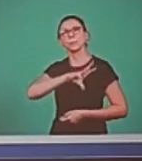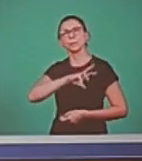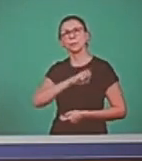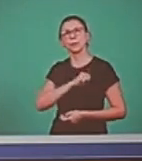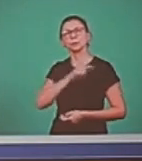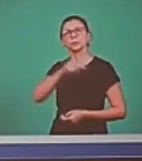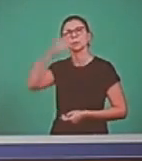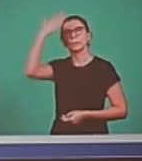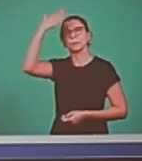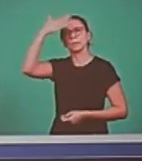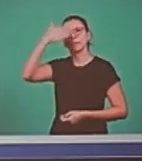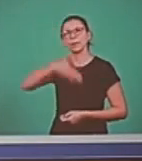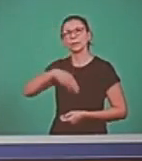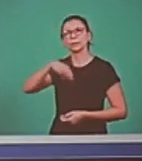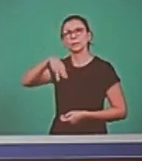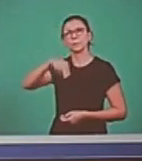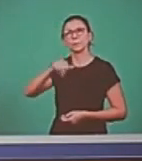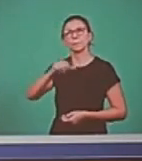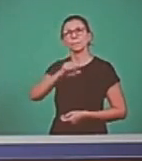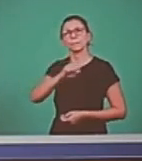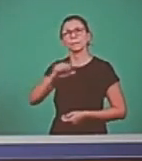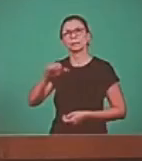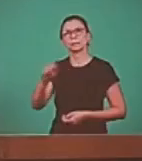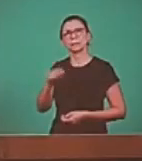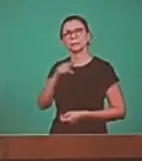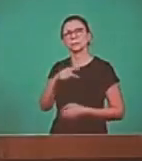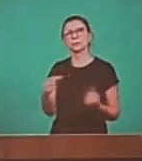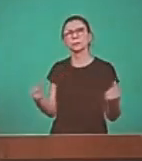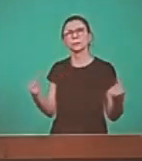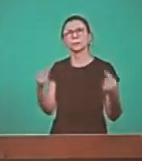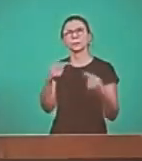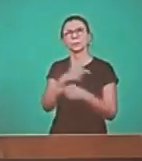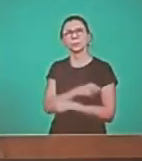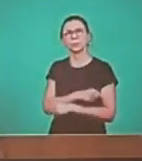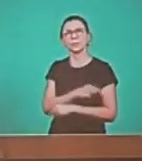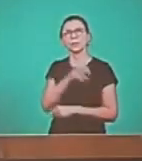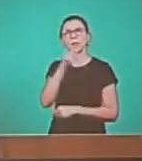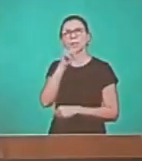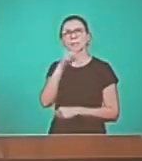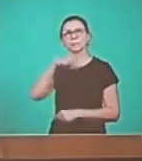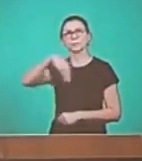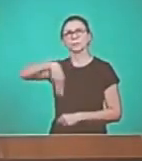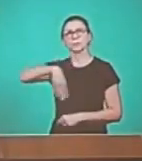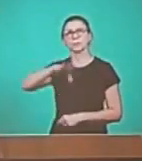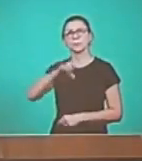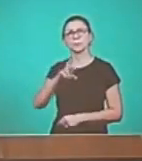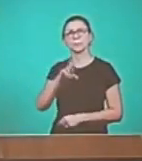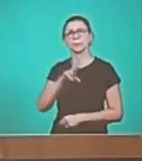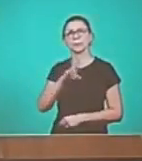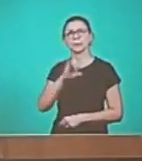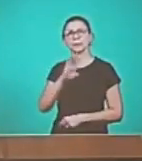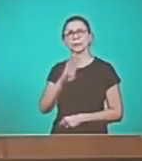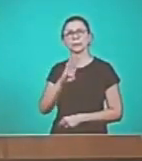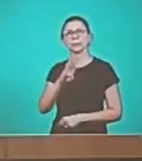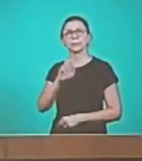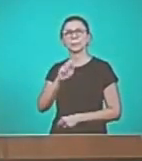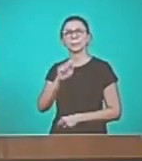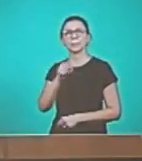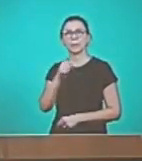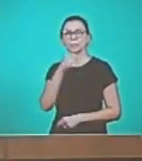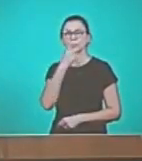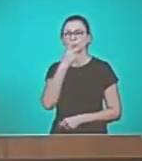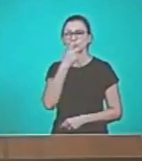One, whom you tested at Massah, and with whom you contested at the waters of